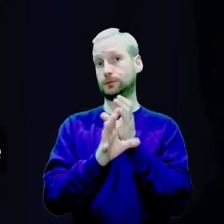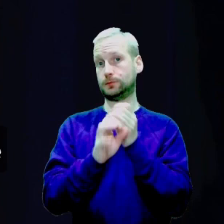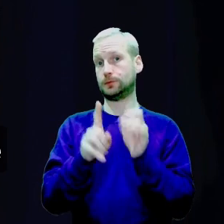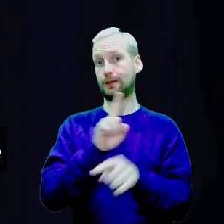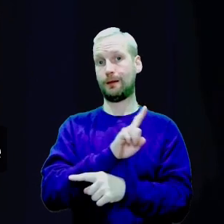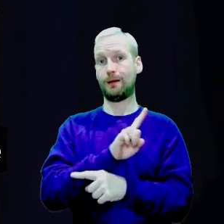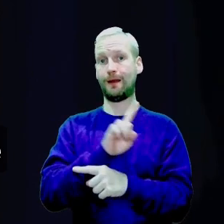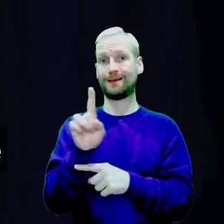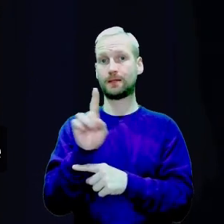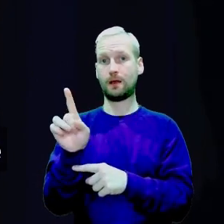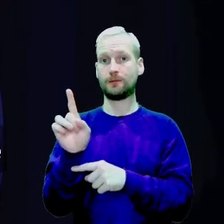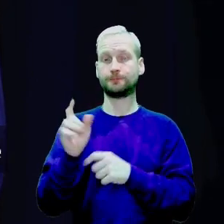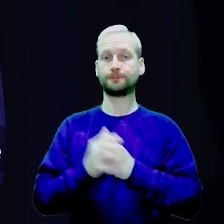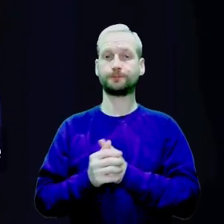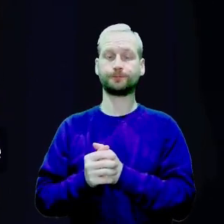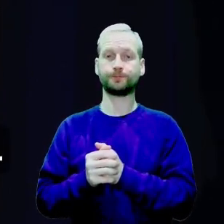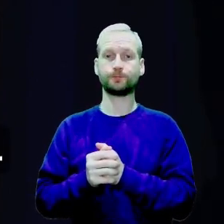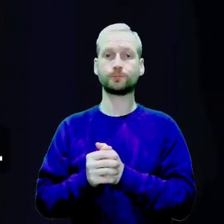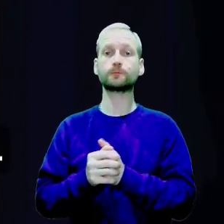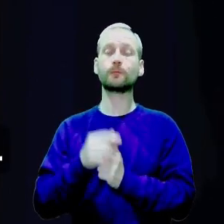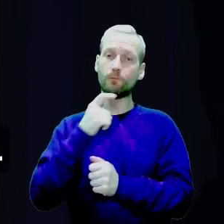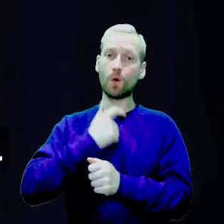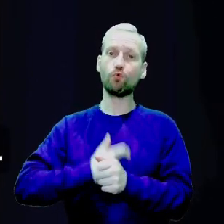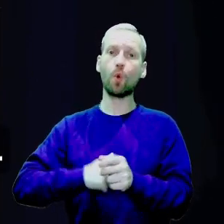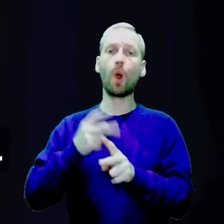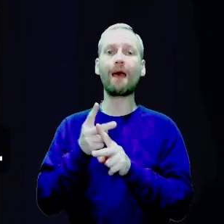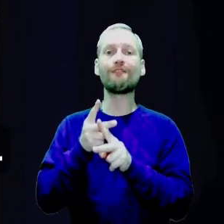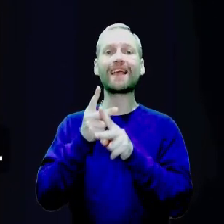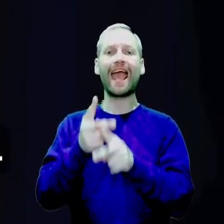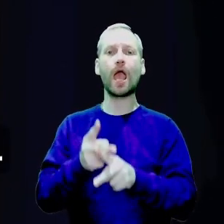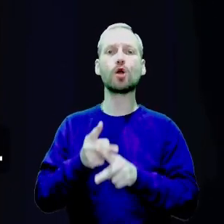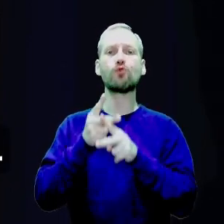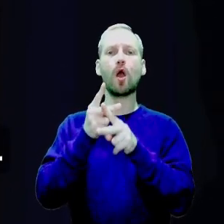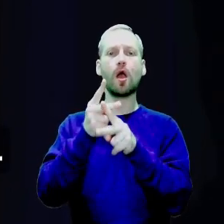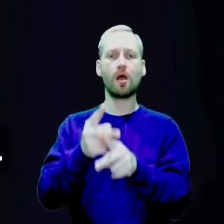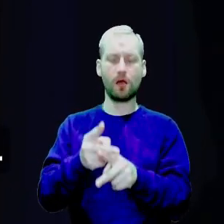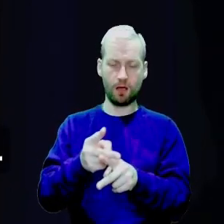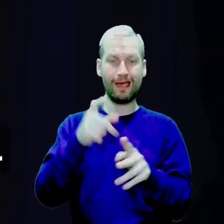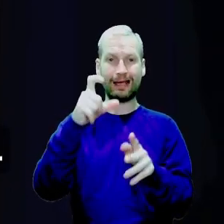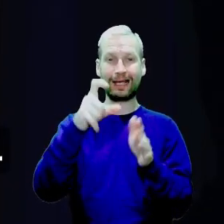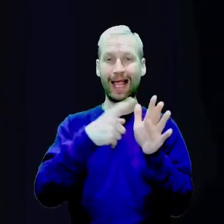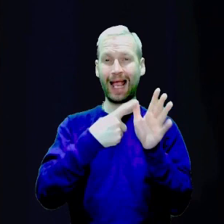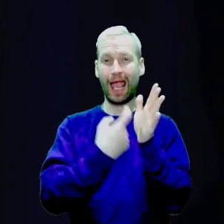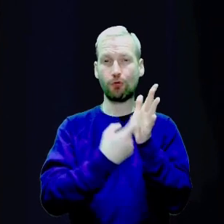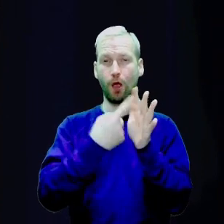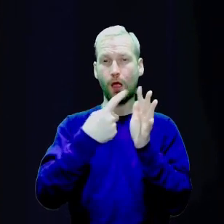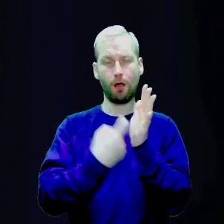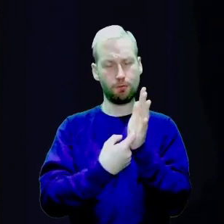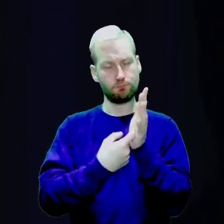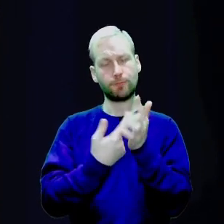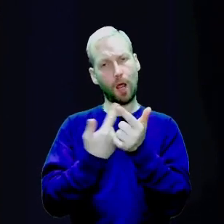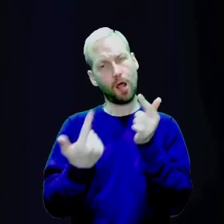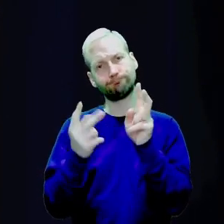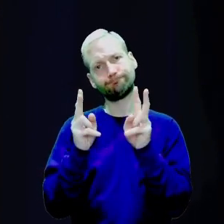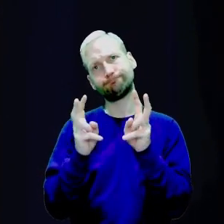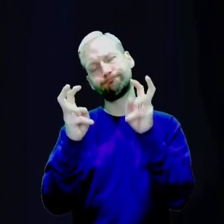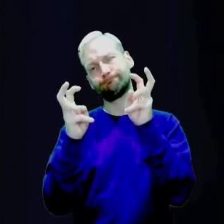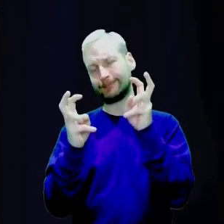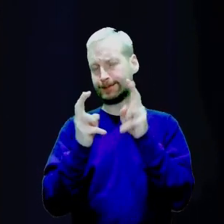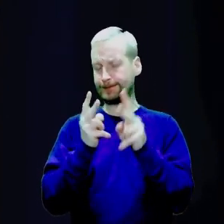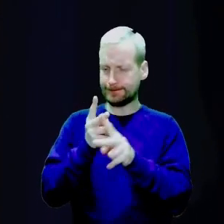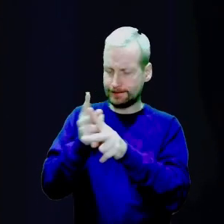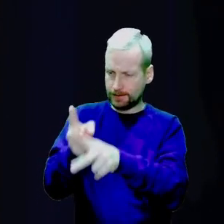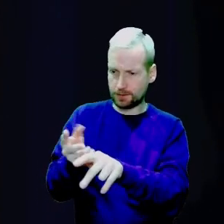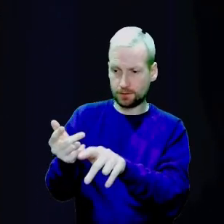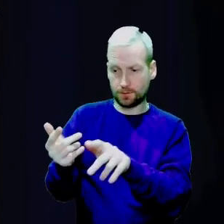later. And the role of carers is something that we hear a lot about. The help that is out there, offering